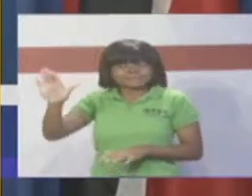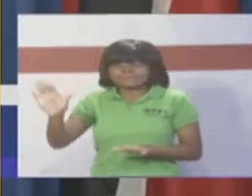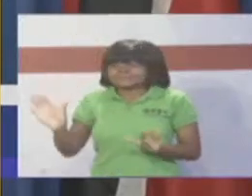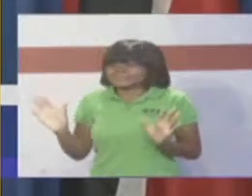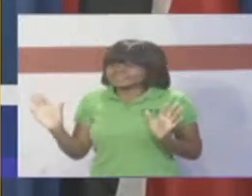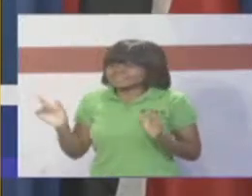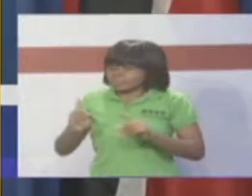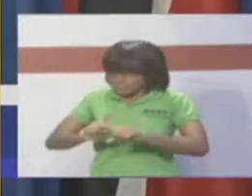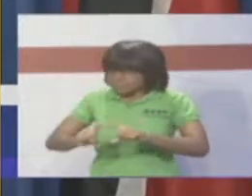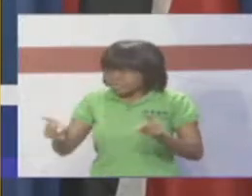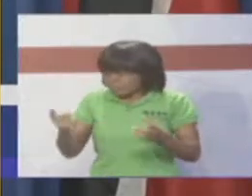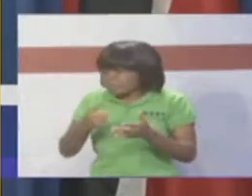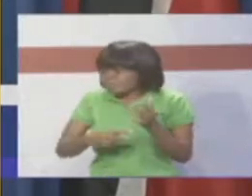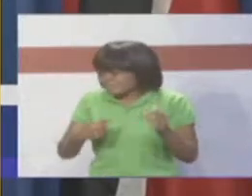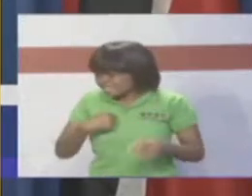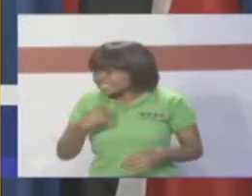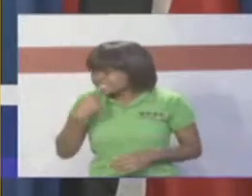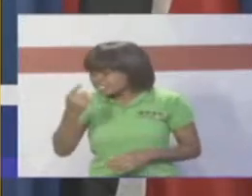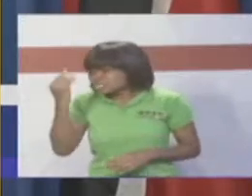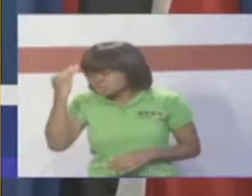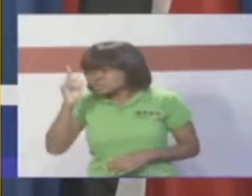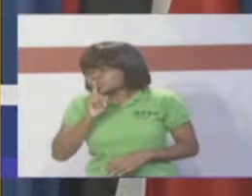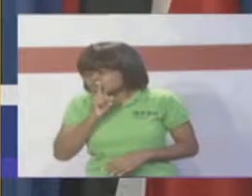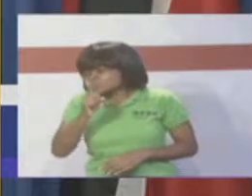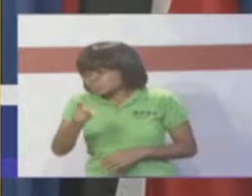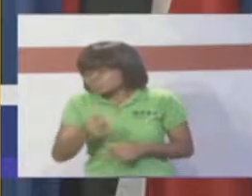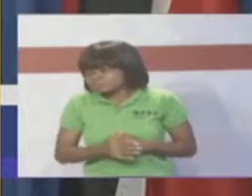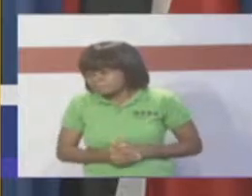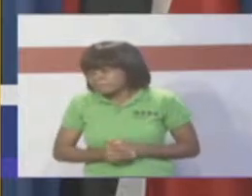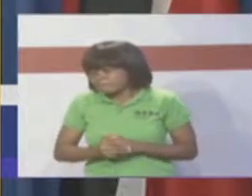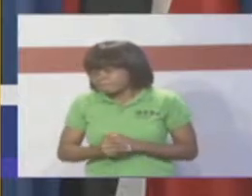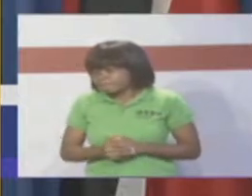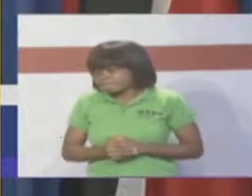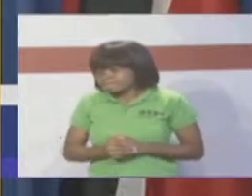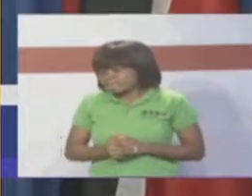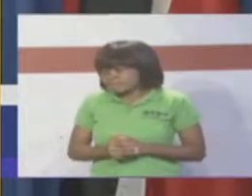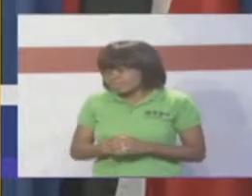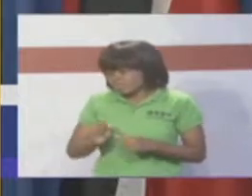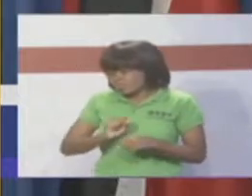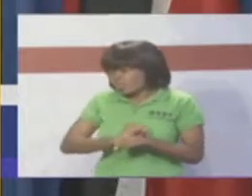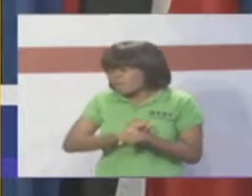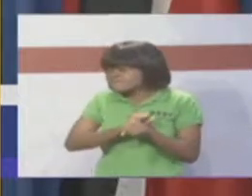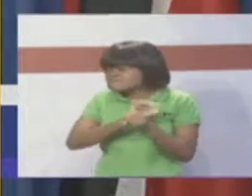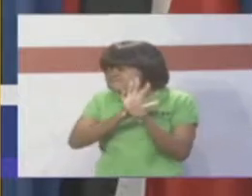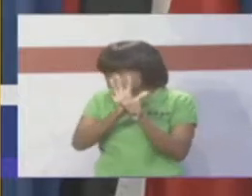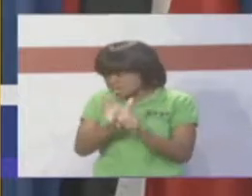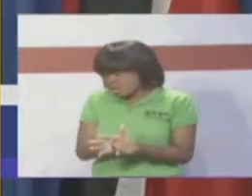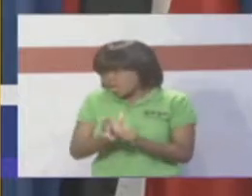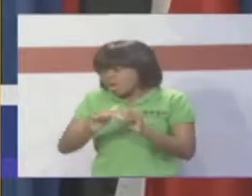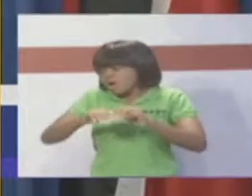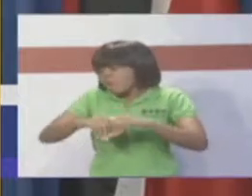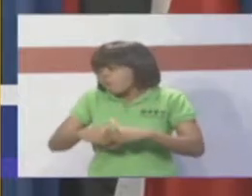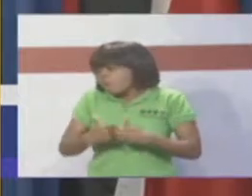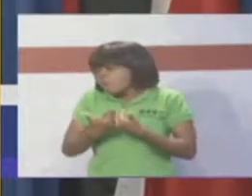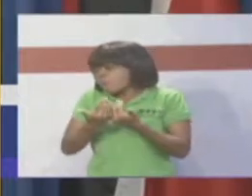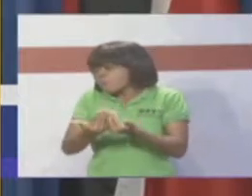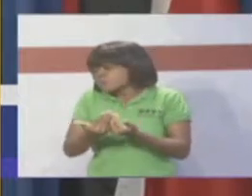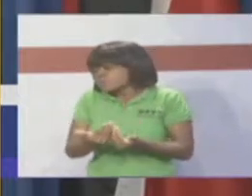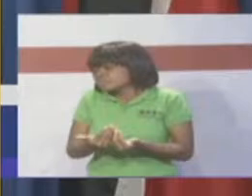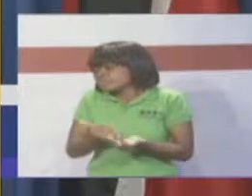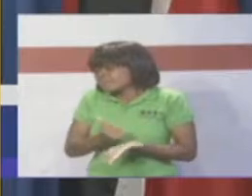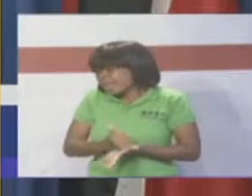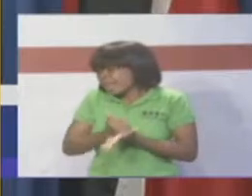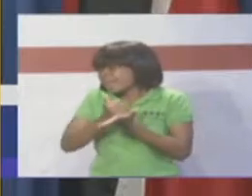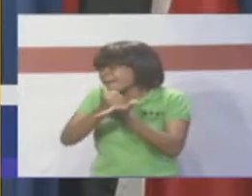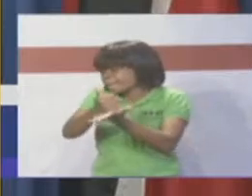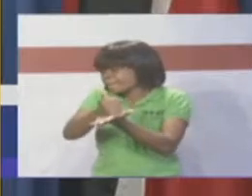science tells us that we can get some relief from the vaccination program. But